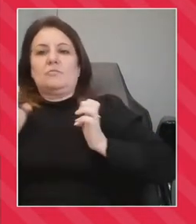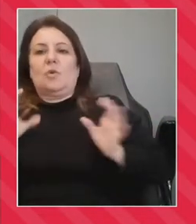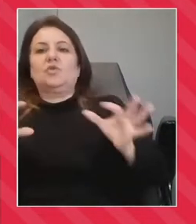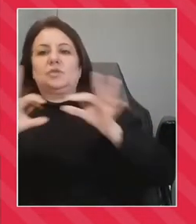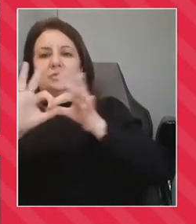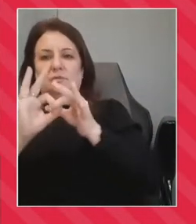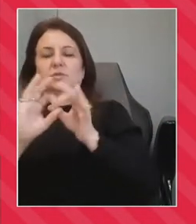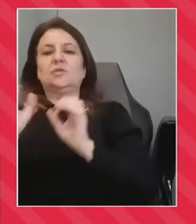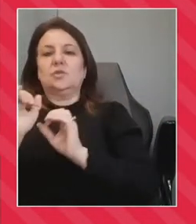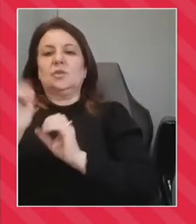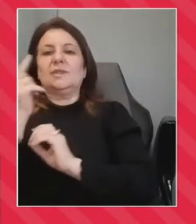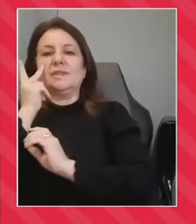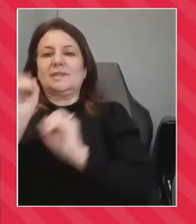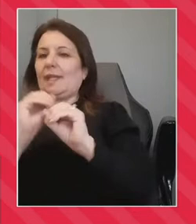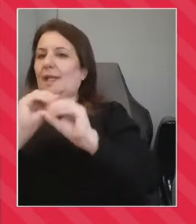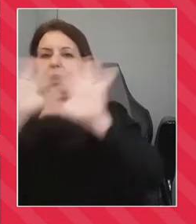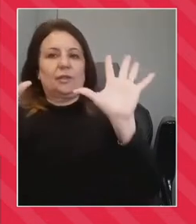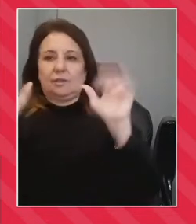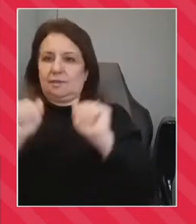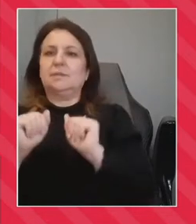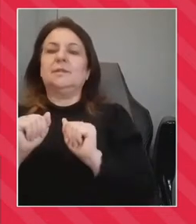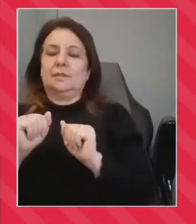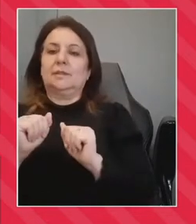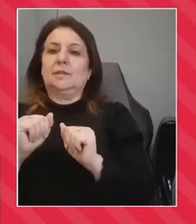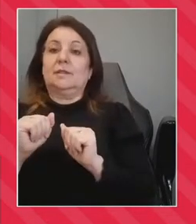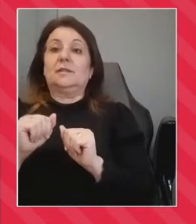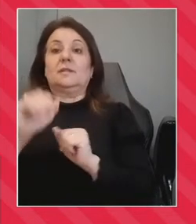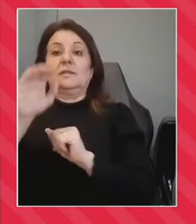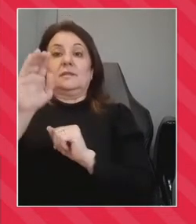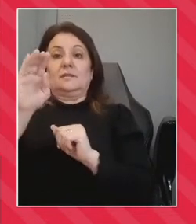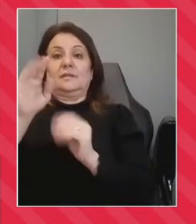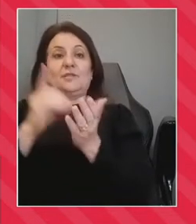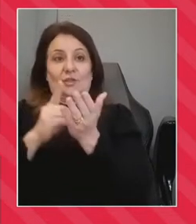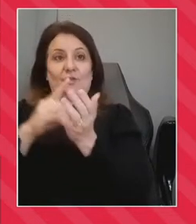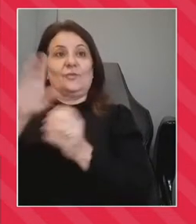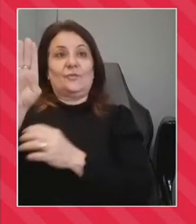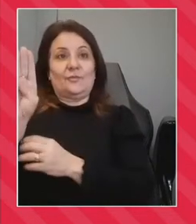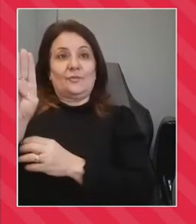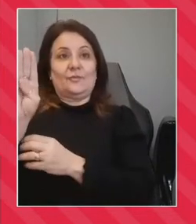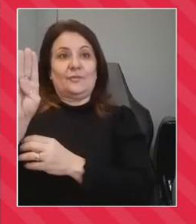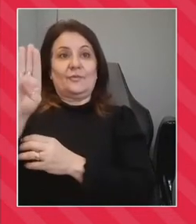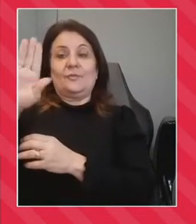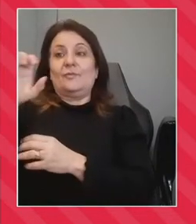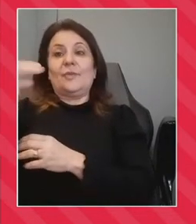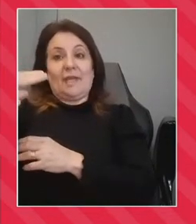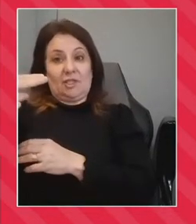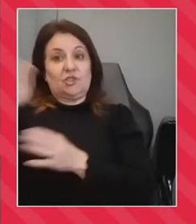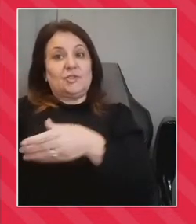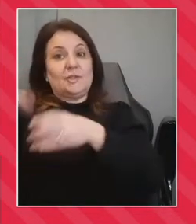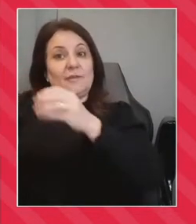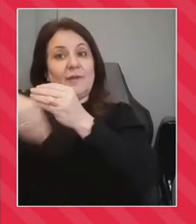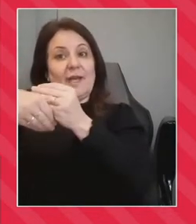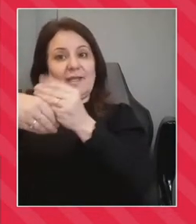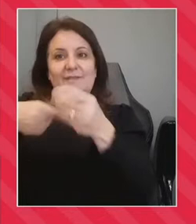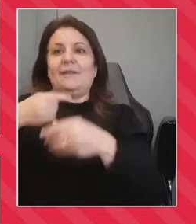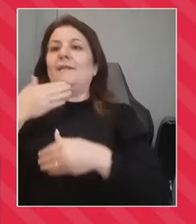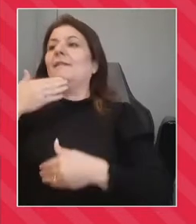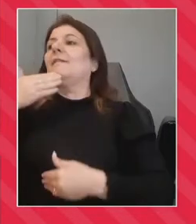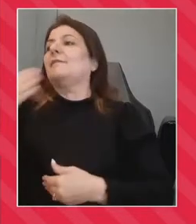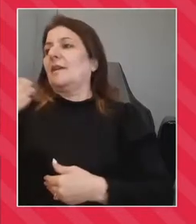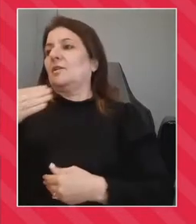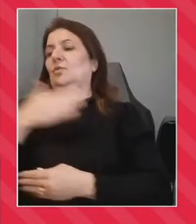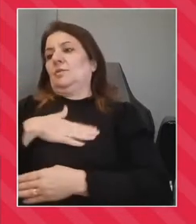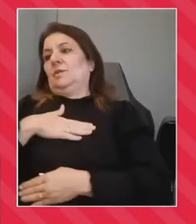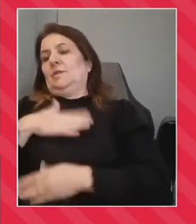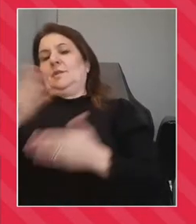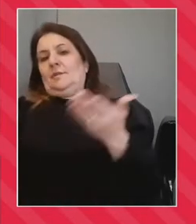just see so clearly. So Dr. Bleich, what would you like to add? Thanks so much, Dr. Moto. It's great to be here. And do want to apologize to all